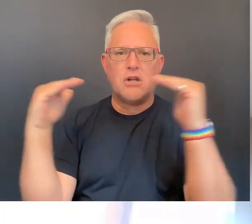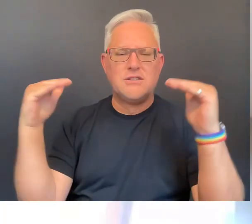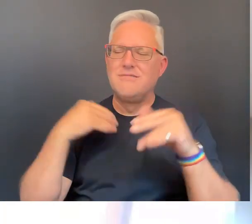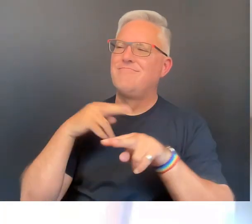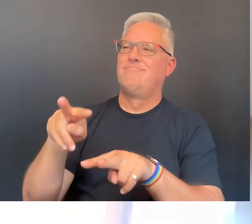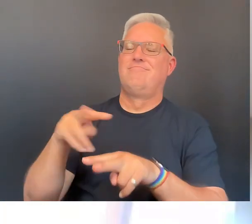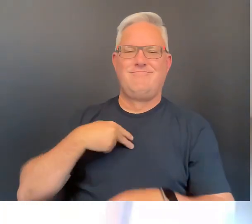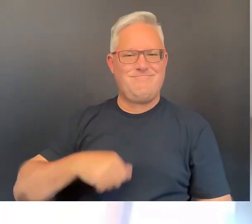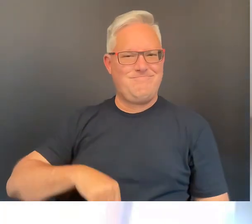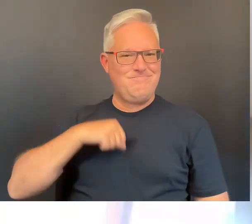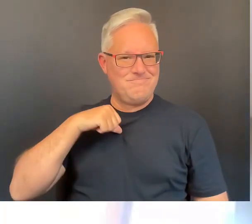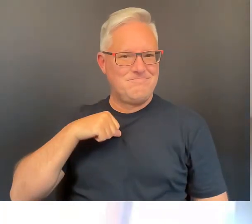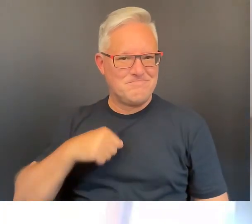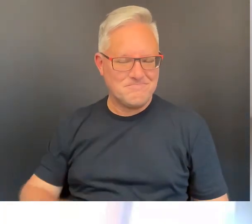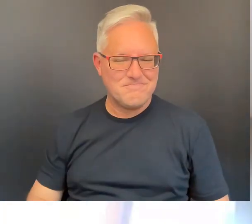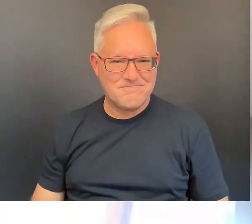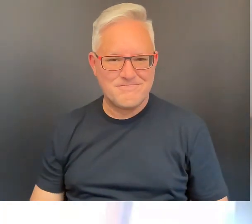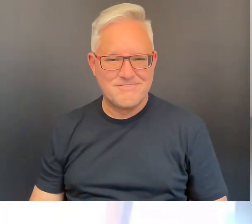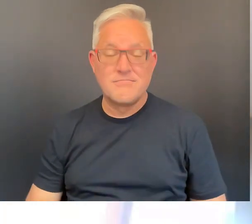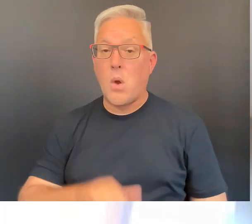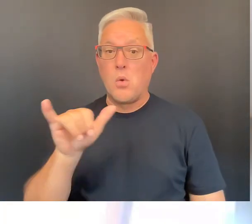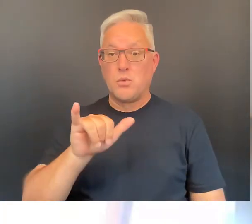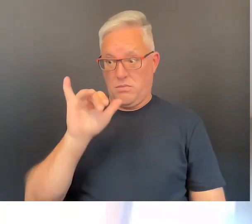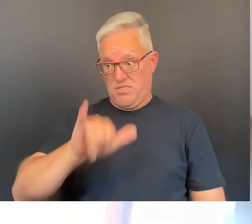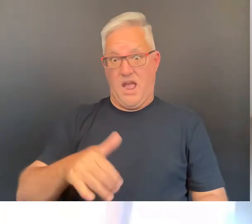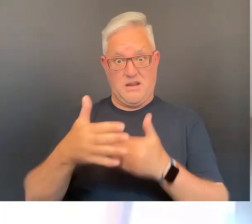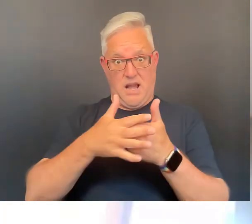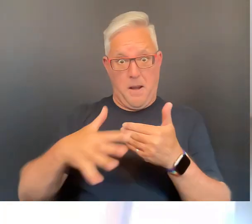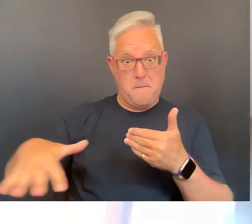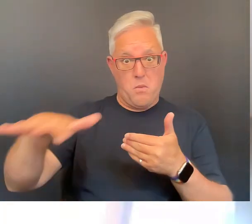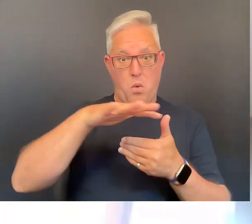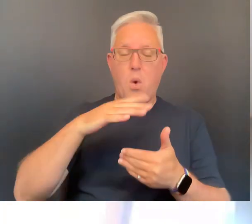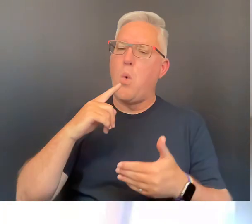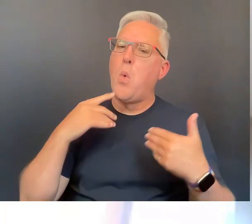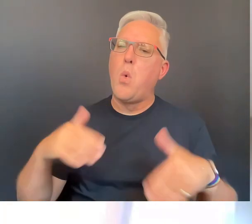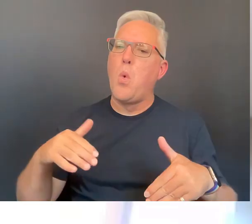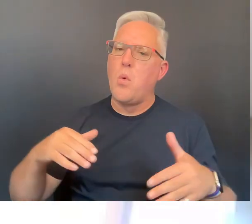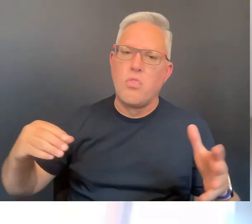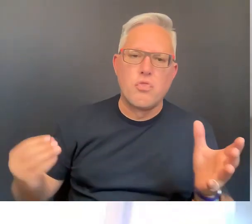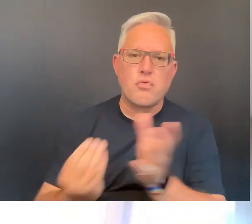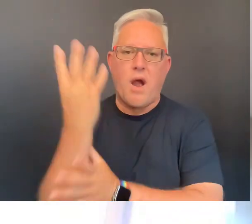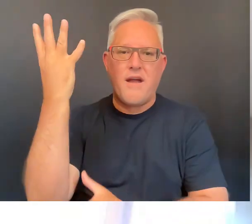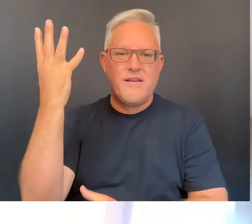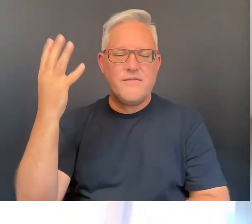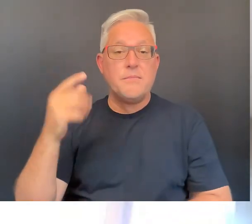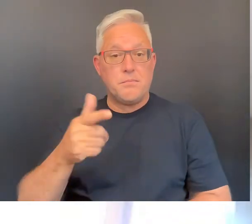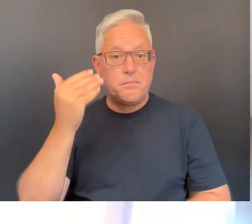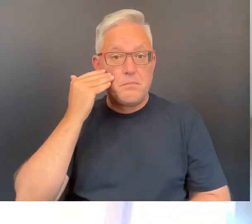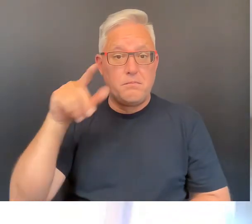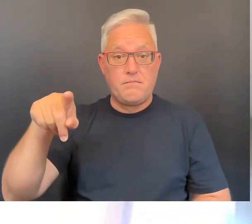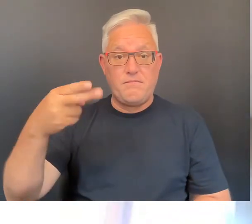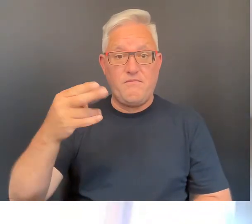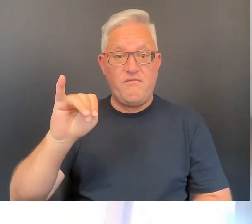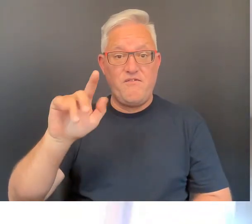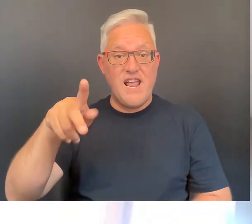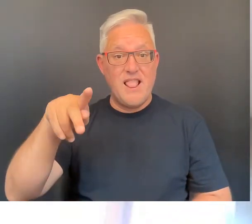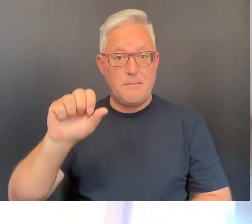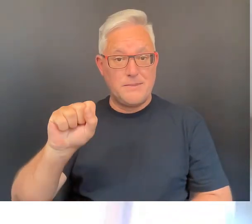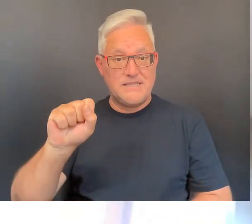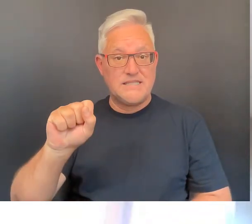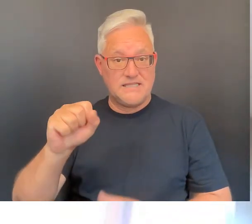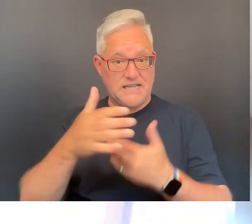that. And in a neighborhood where it's like thriving. I don't know if you know about Phillips